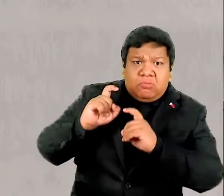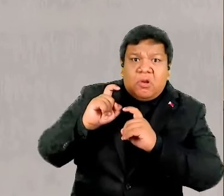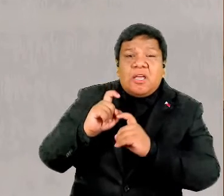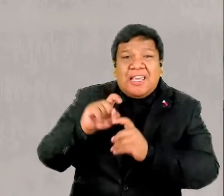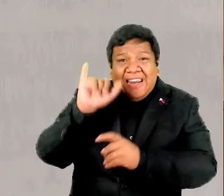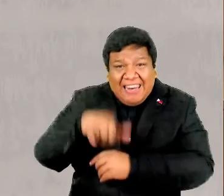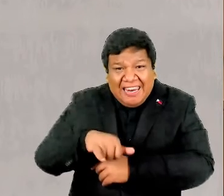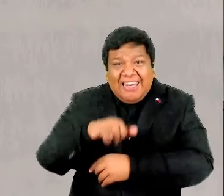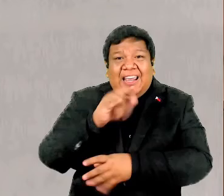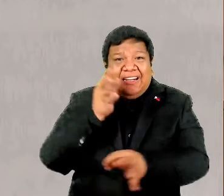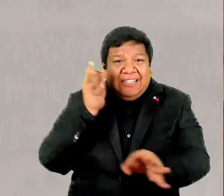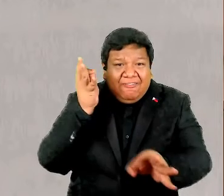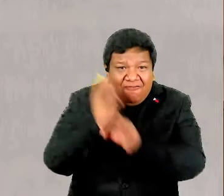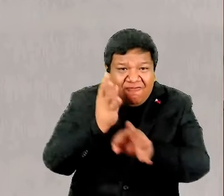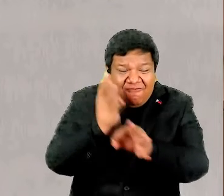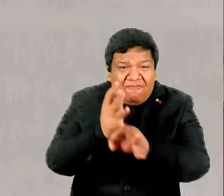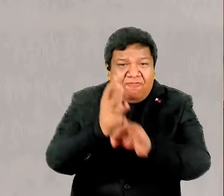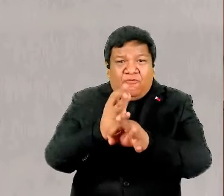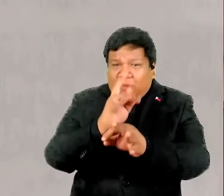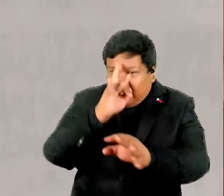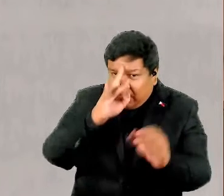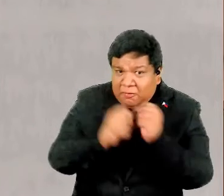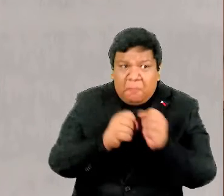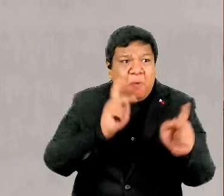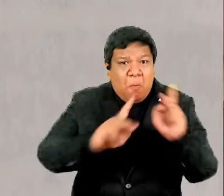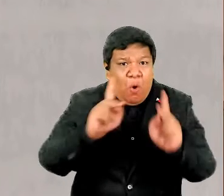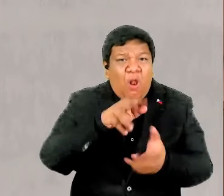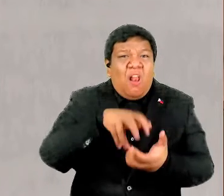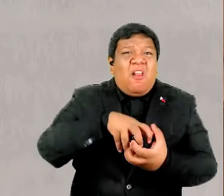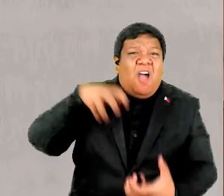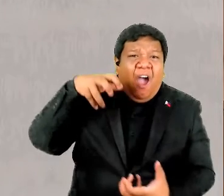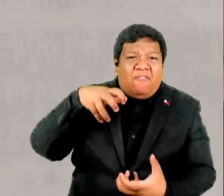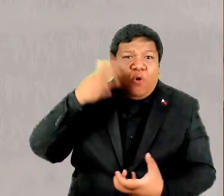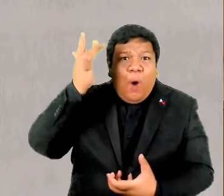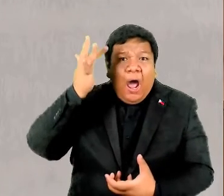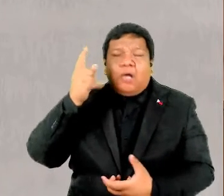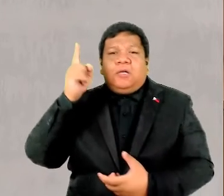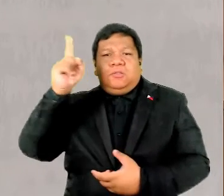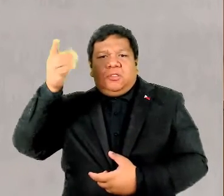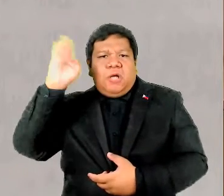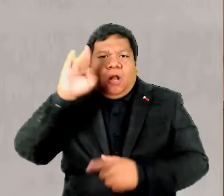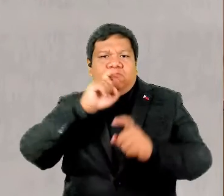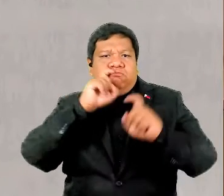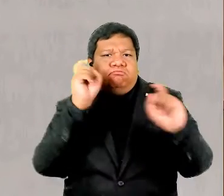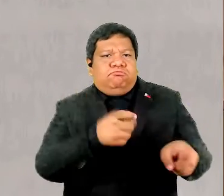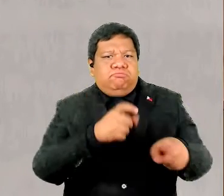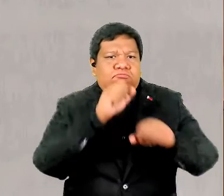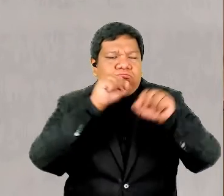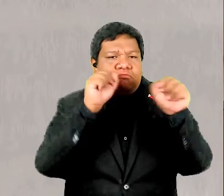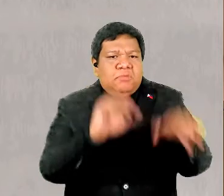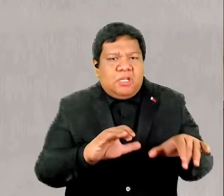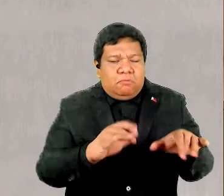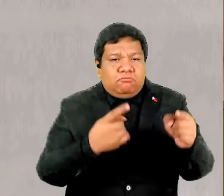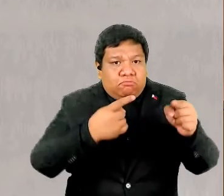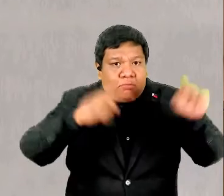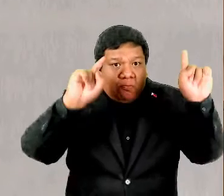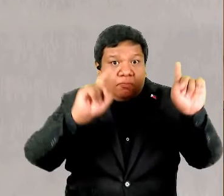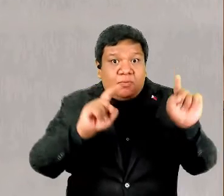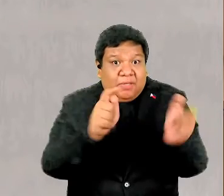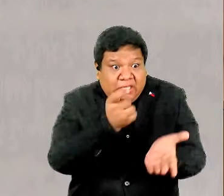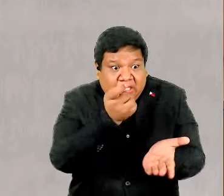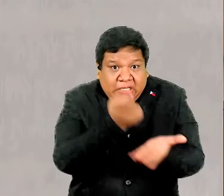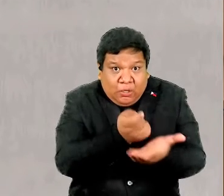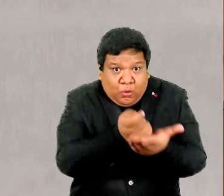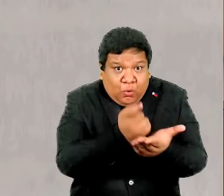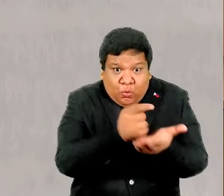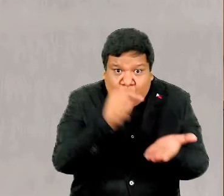faith were actually wealthy individuals because God prospered them. Wealth or position or treasure is